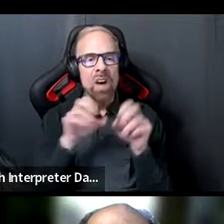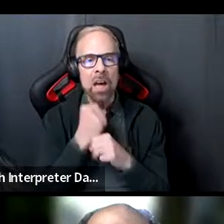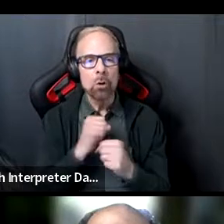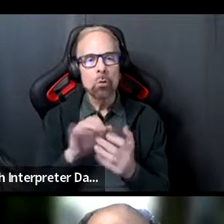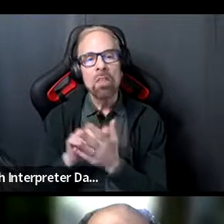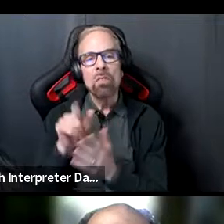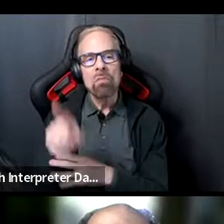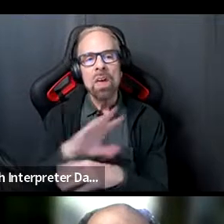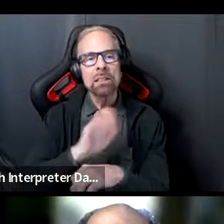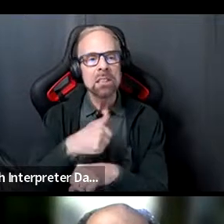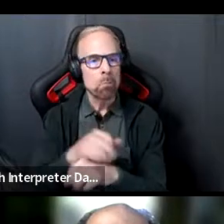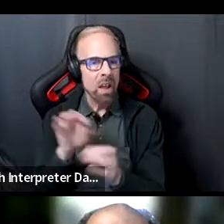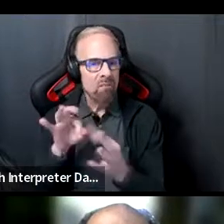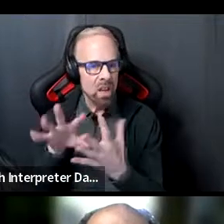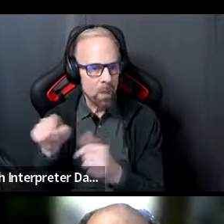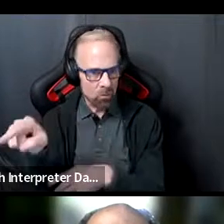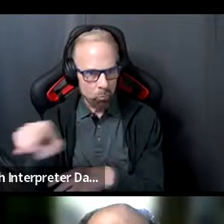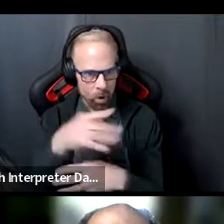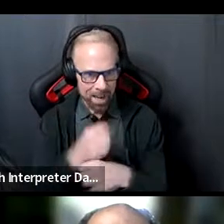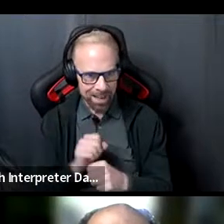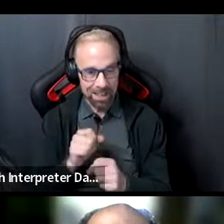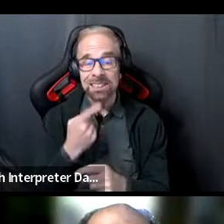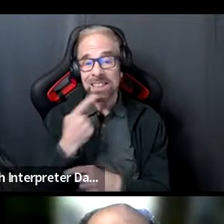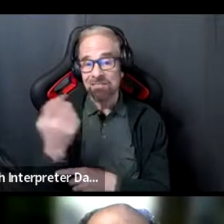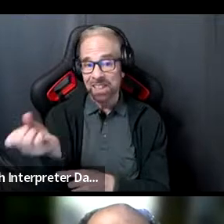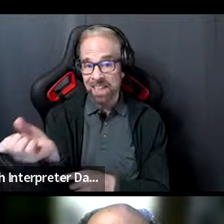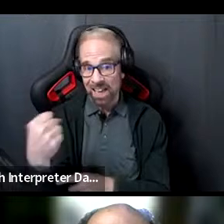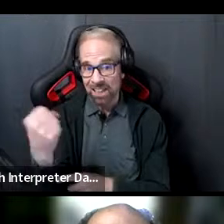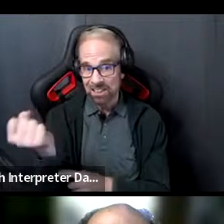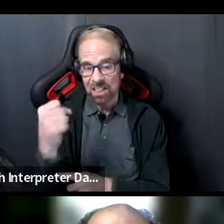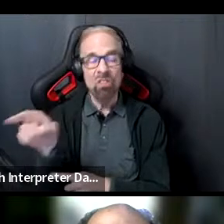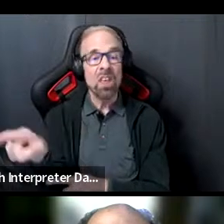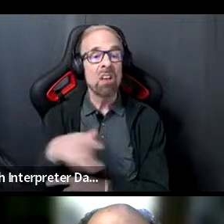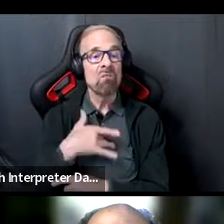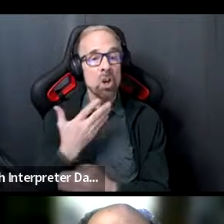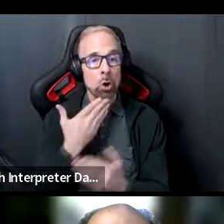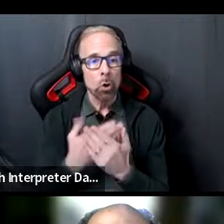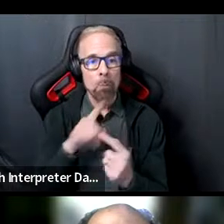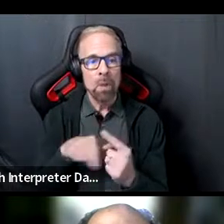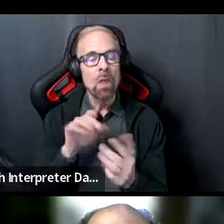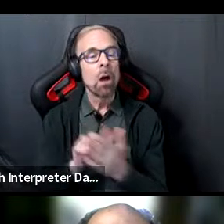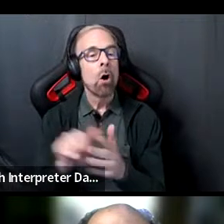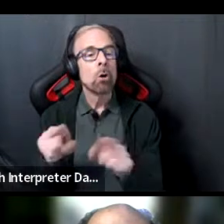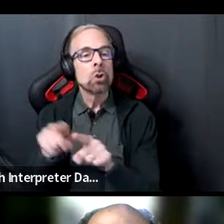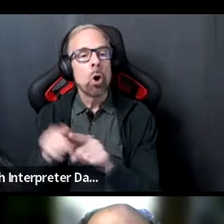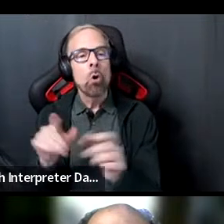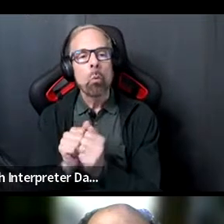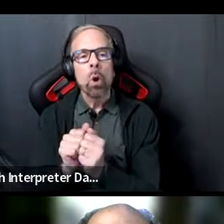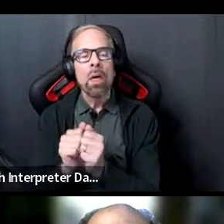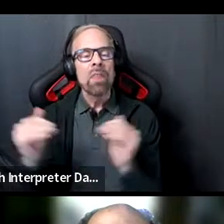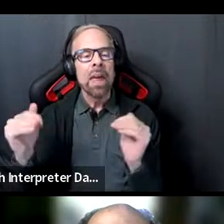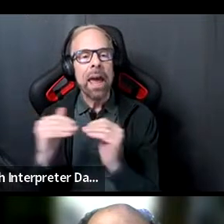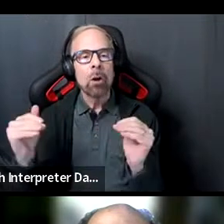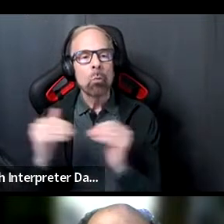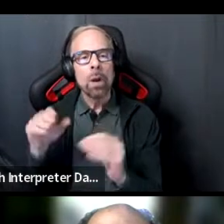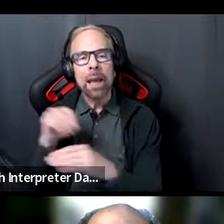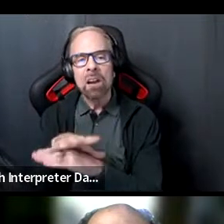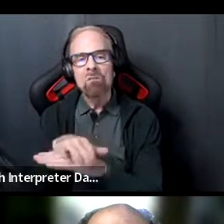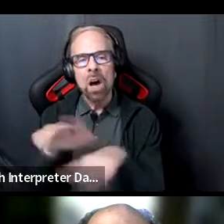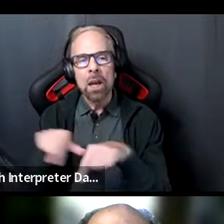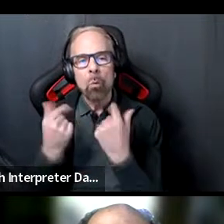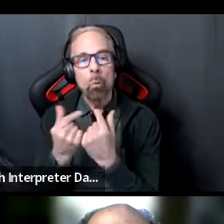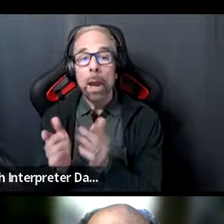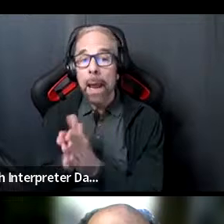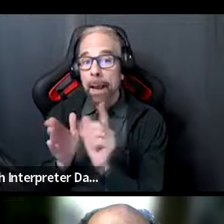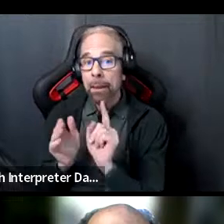was yes. So folks feel good about where we're at. And then similarly with the equity advisory group, we asked them if